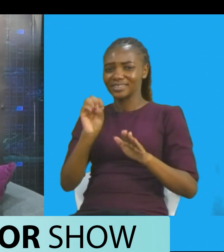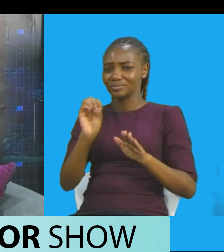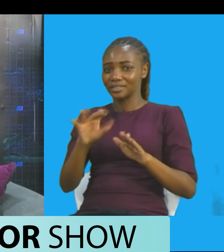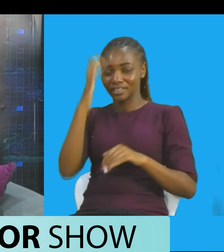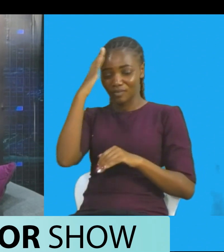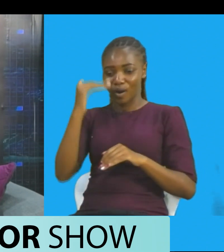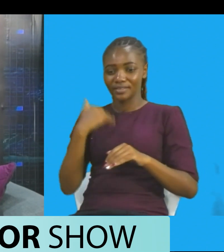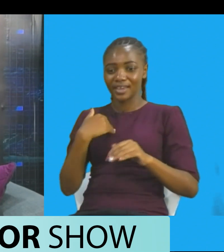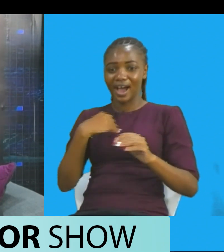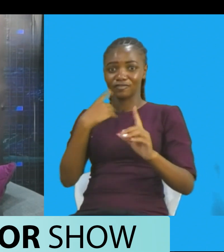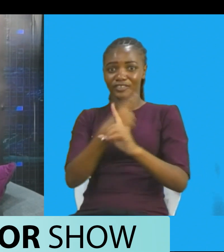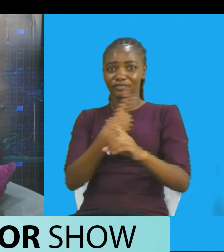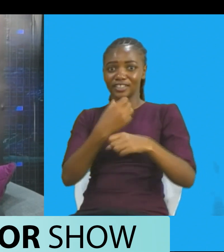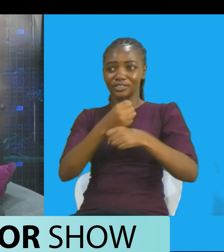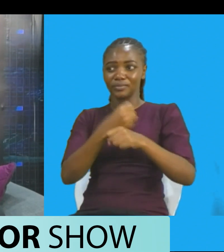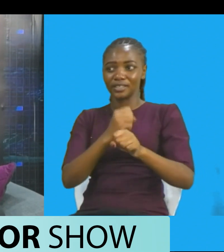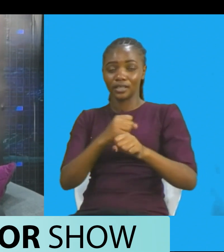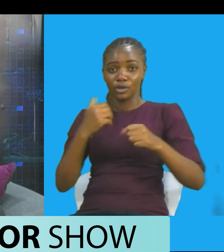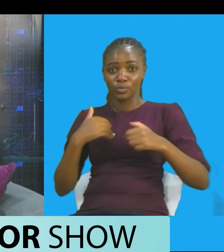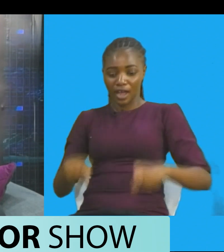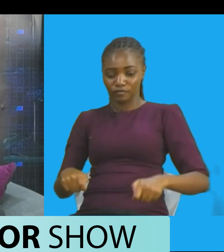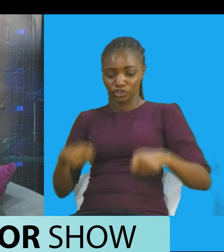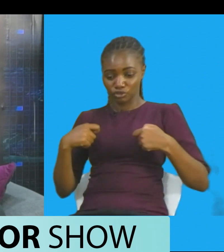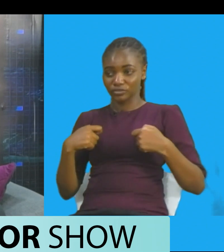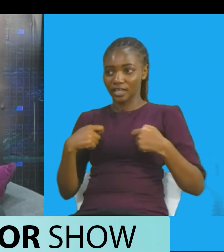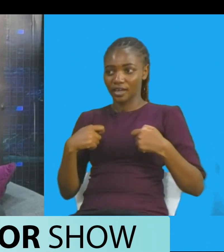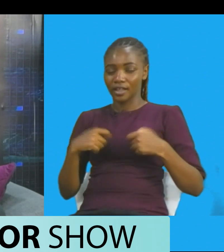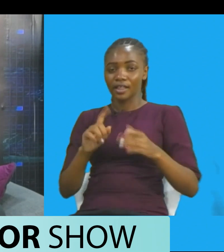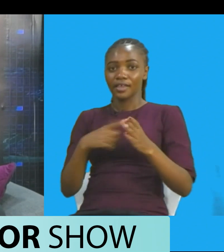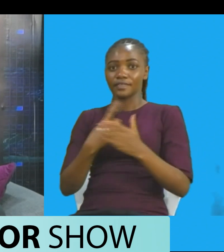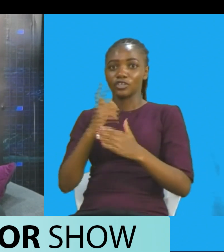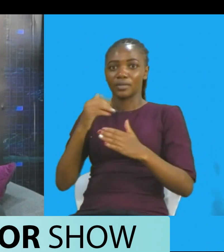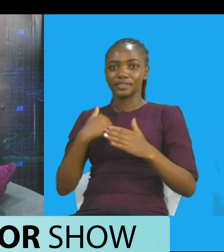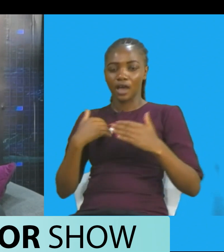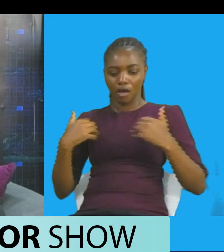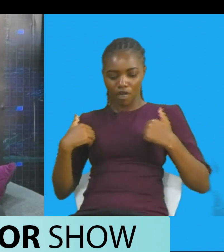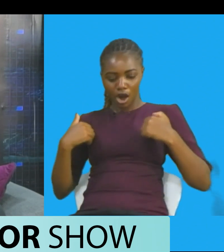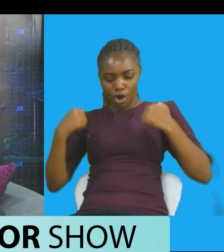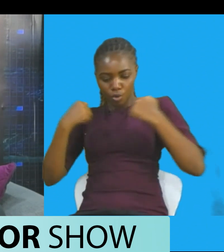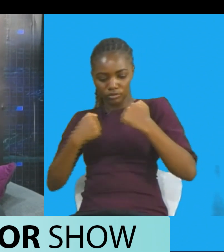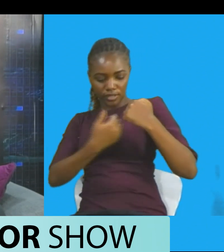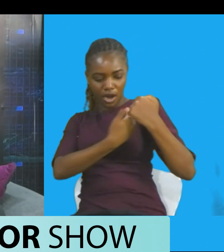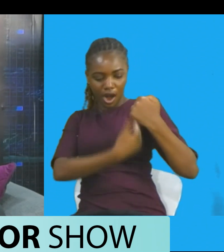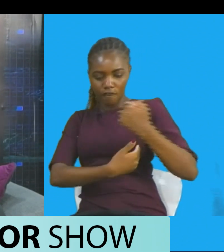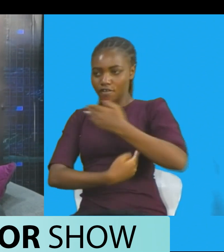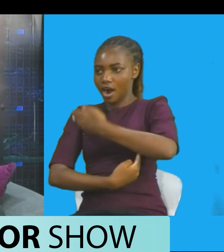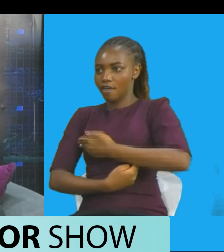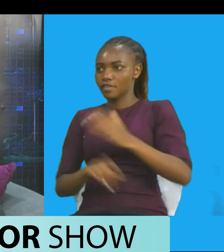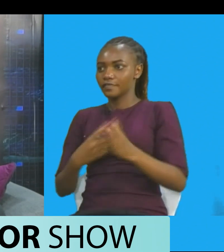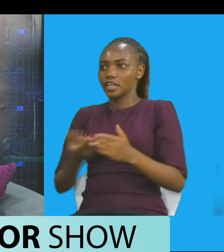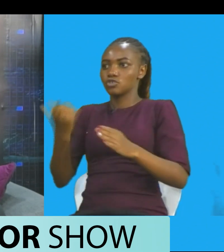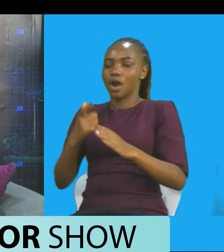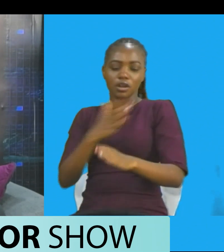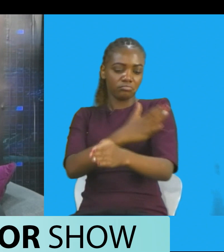have different sets. You have a trouser. You have to do maybe the half coat, and you have to do the blazer. And in